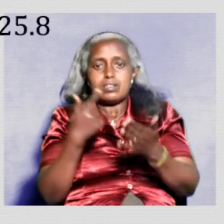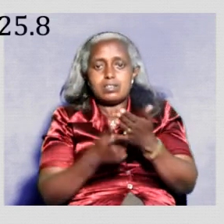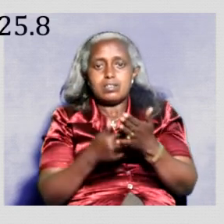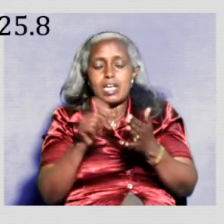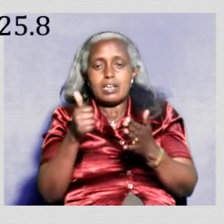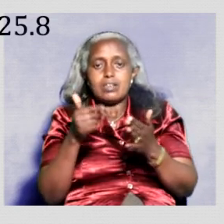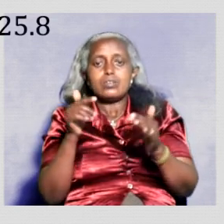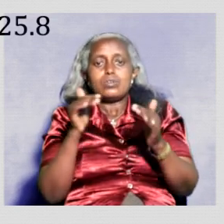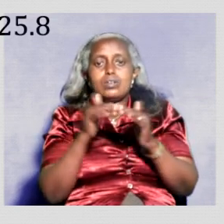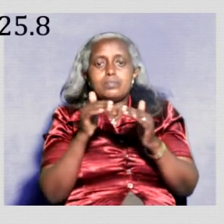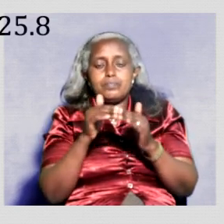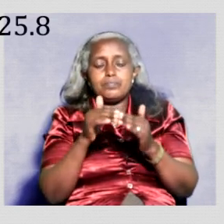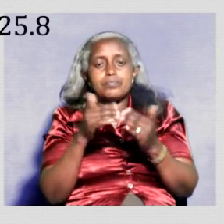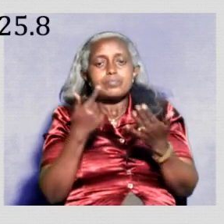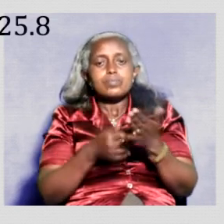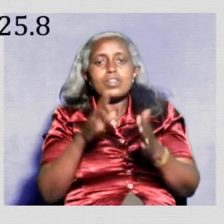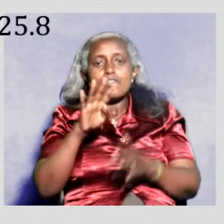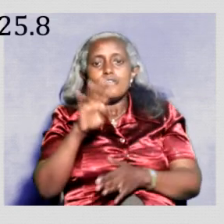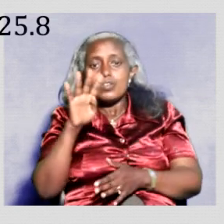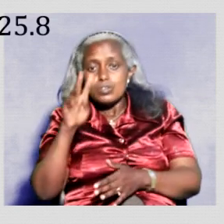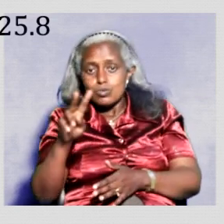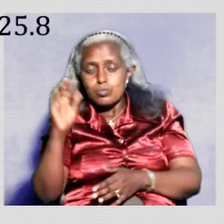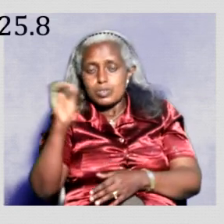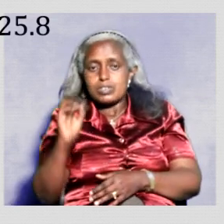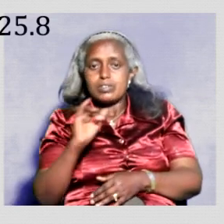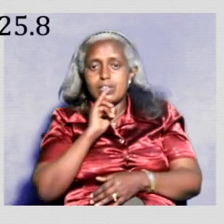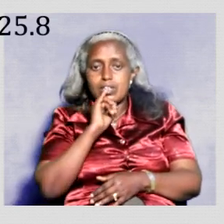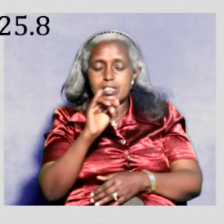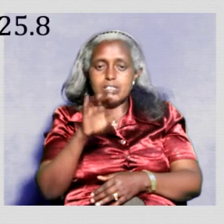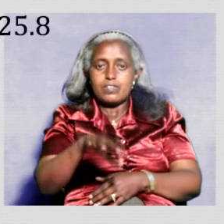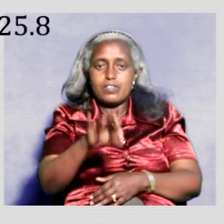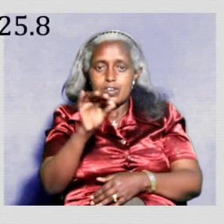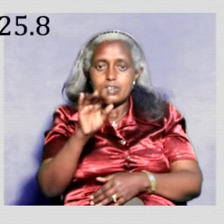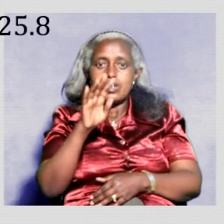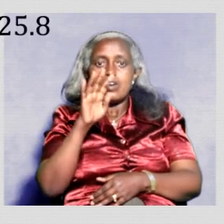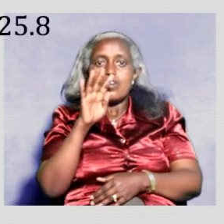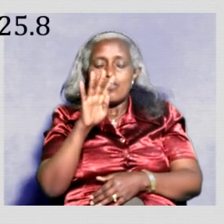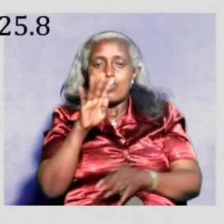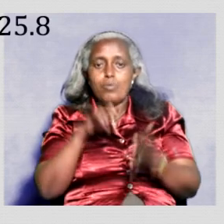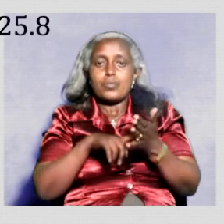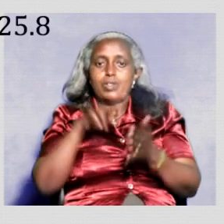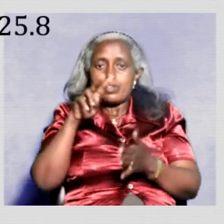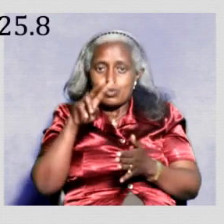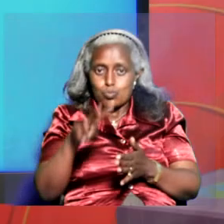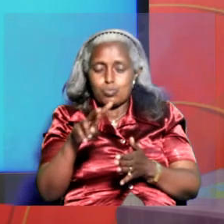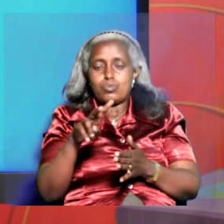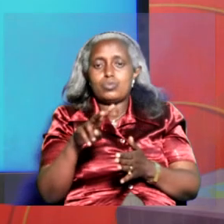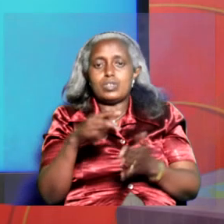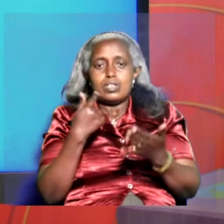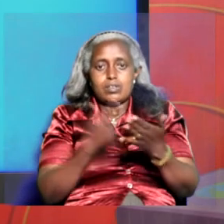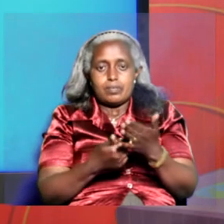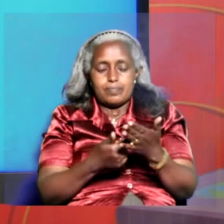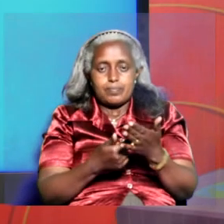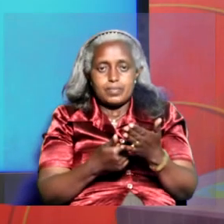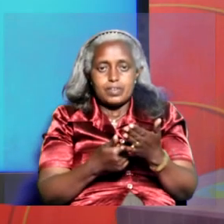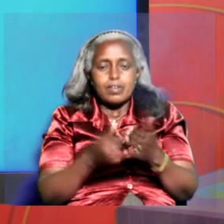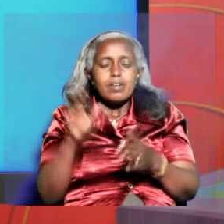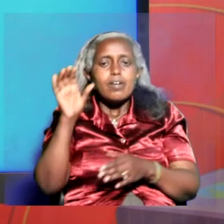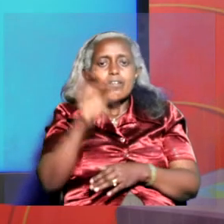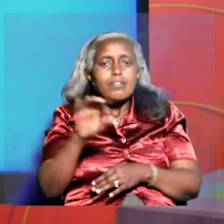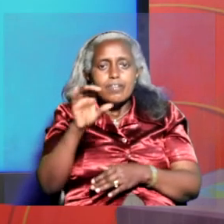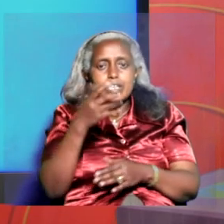So the 42 percentile is found at 4.2 item. So let's